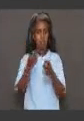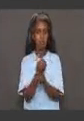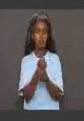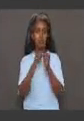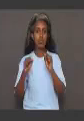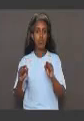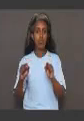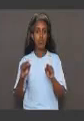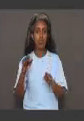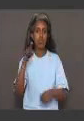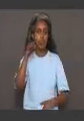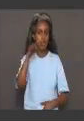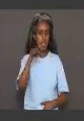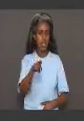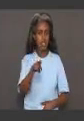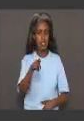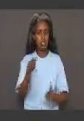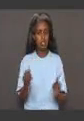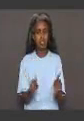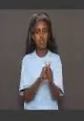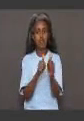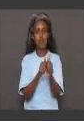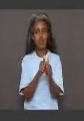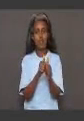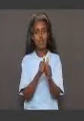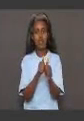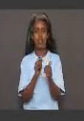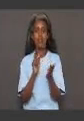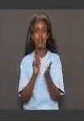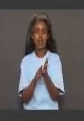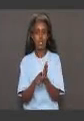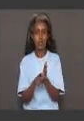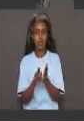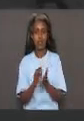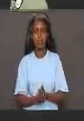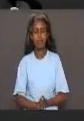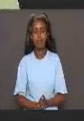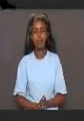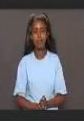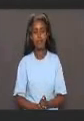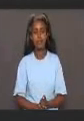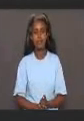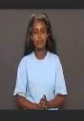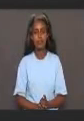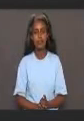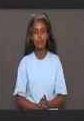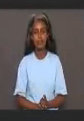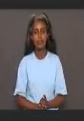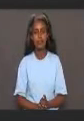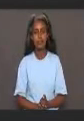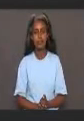for x in the following 4 examples.